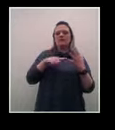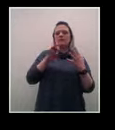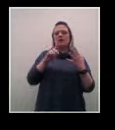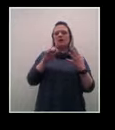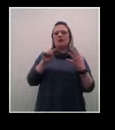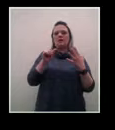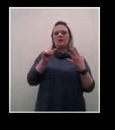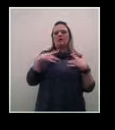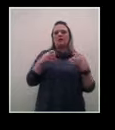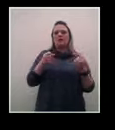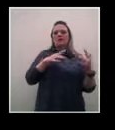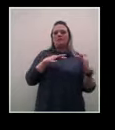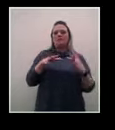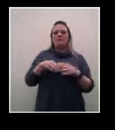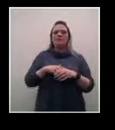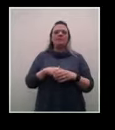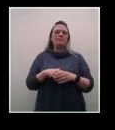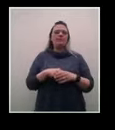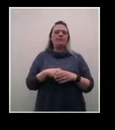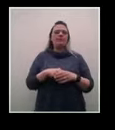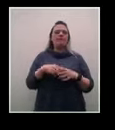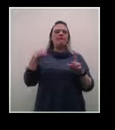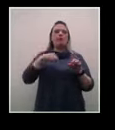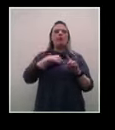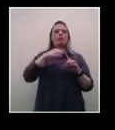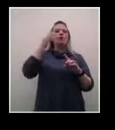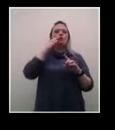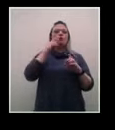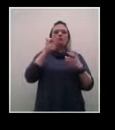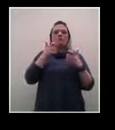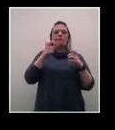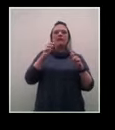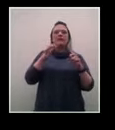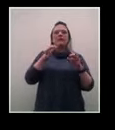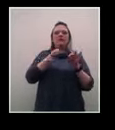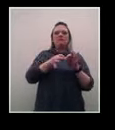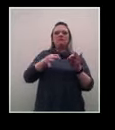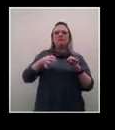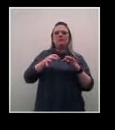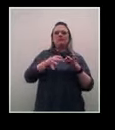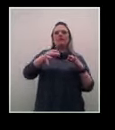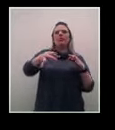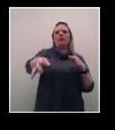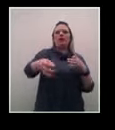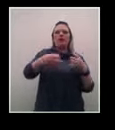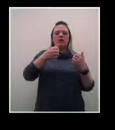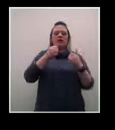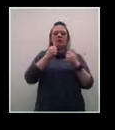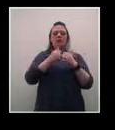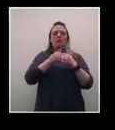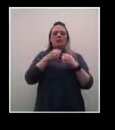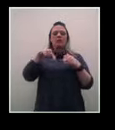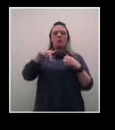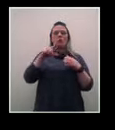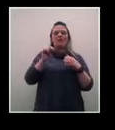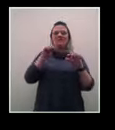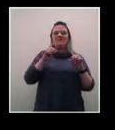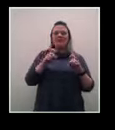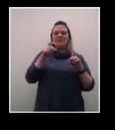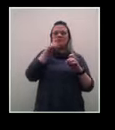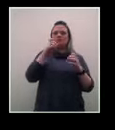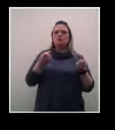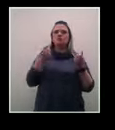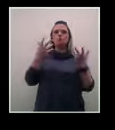to the Quest results. We do know there was a tremendous delay with regards to Quest getting testing done because they had so